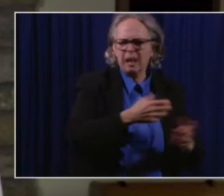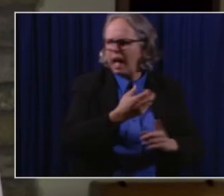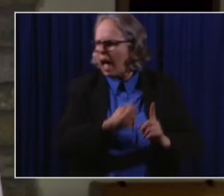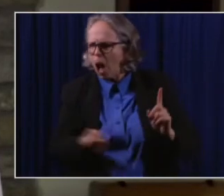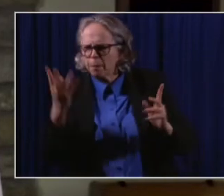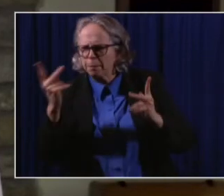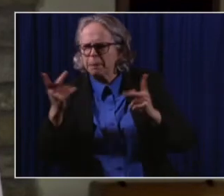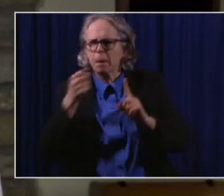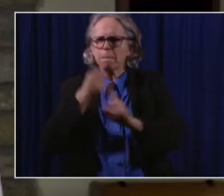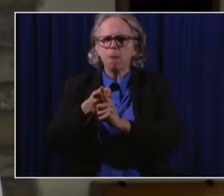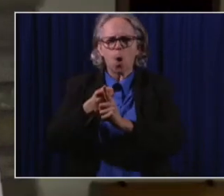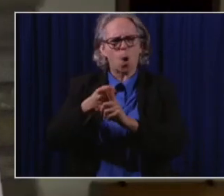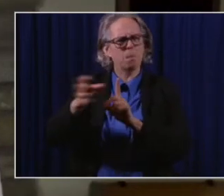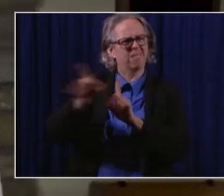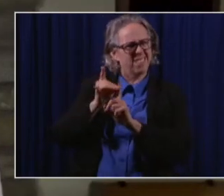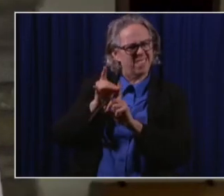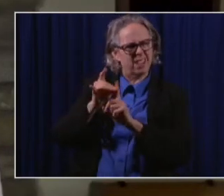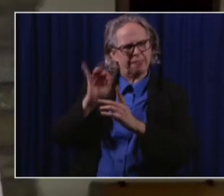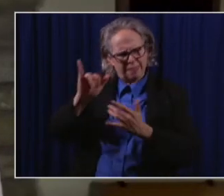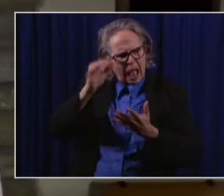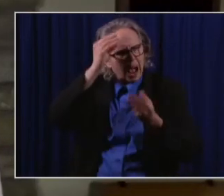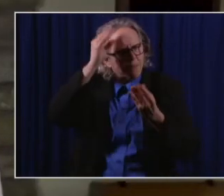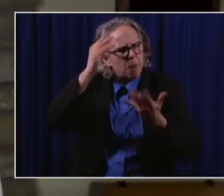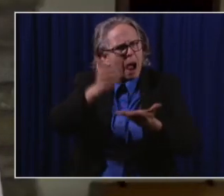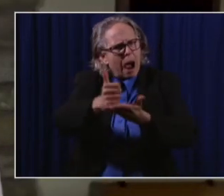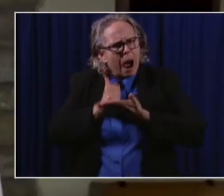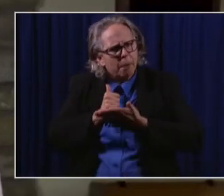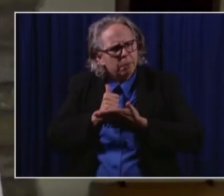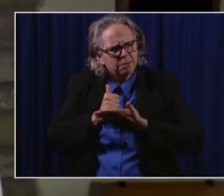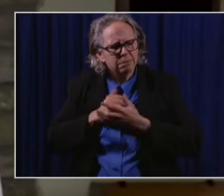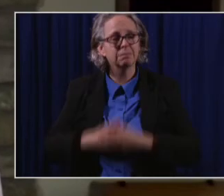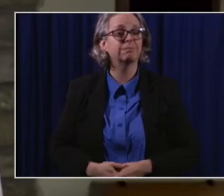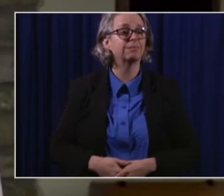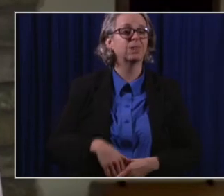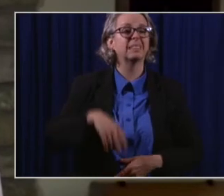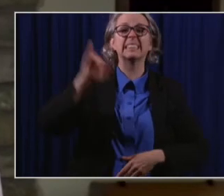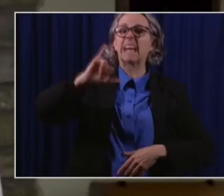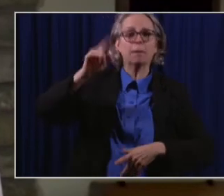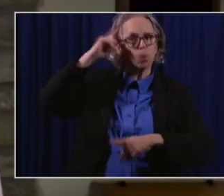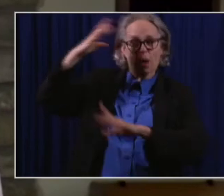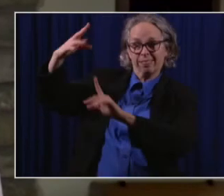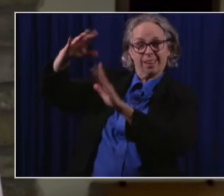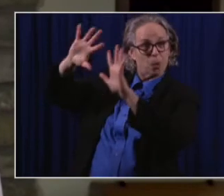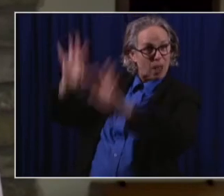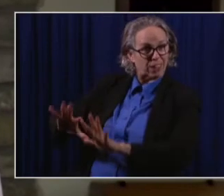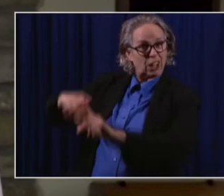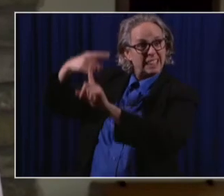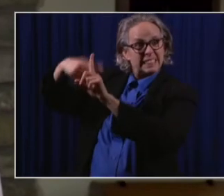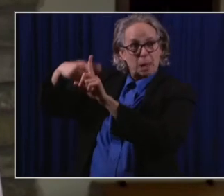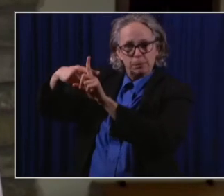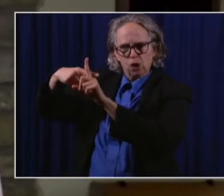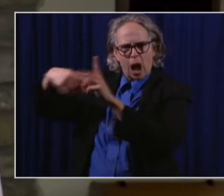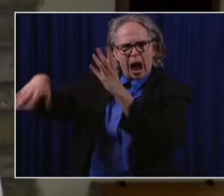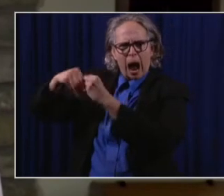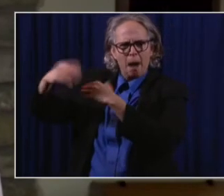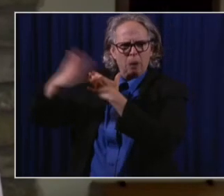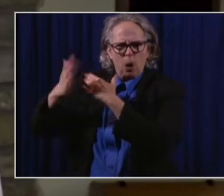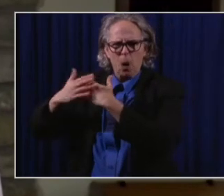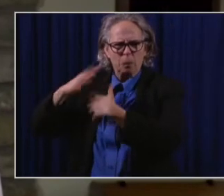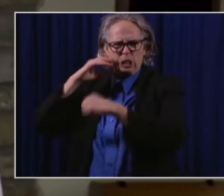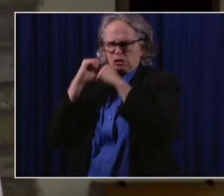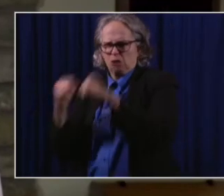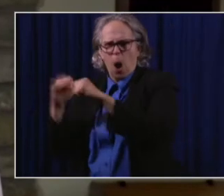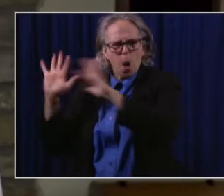information. It's like looking at the temperature and then also getting an alert for strong winds in the area. But here's the difference.